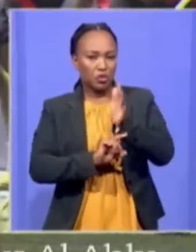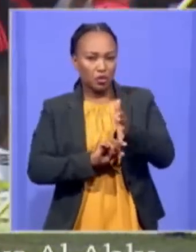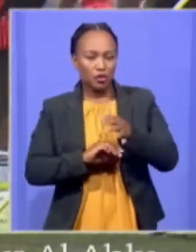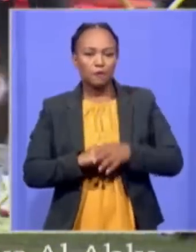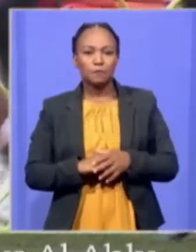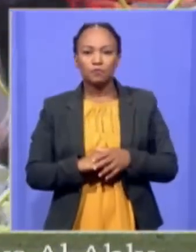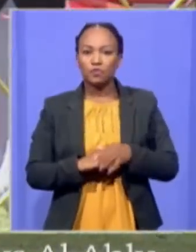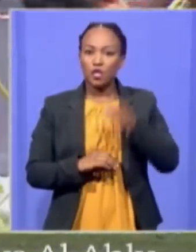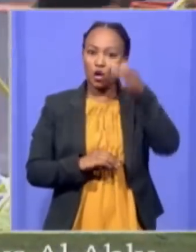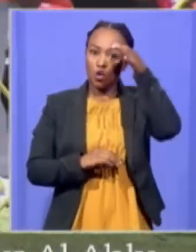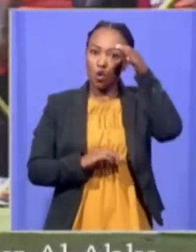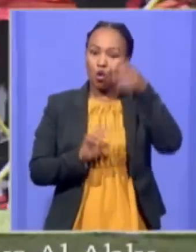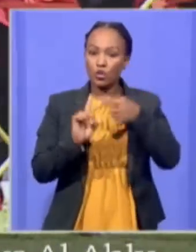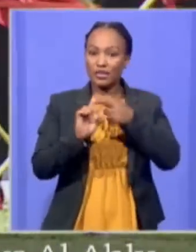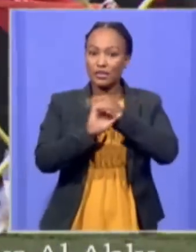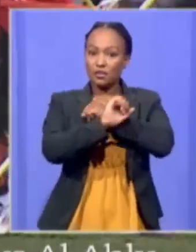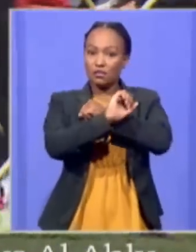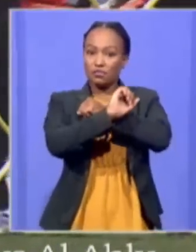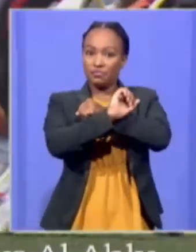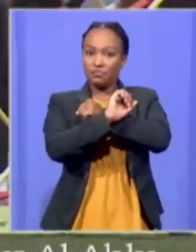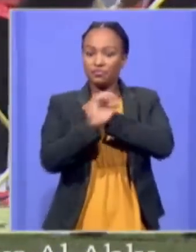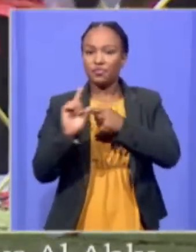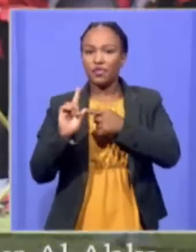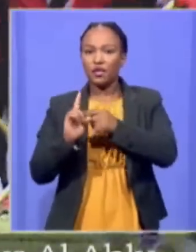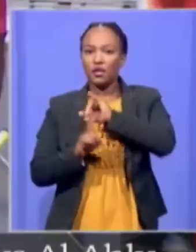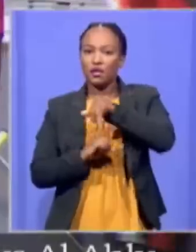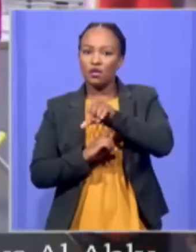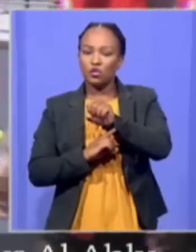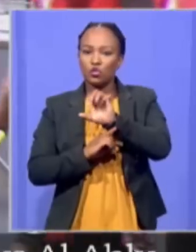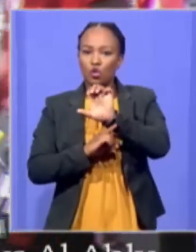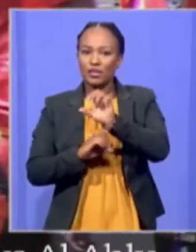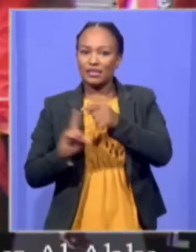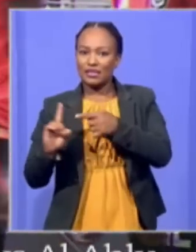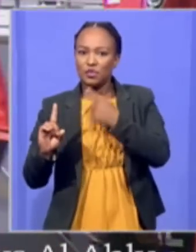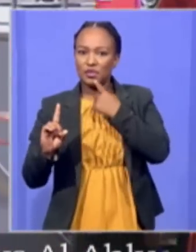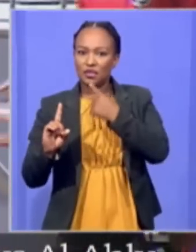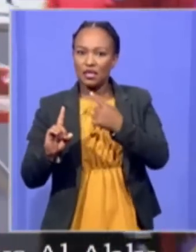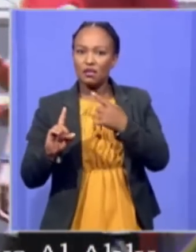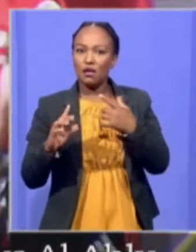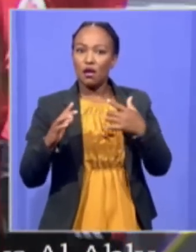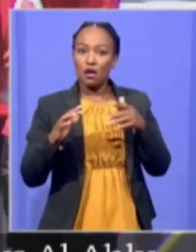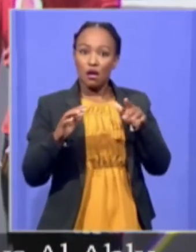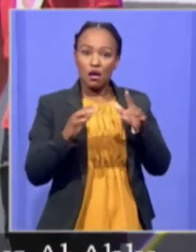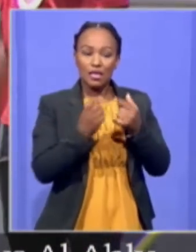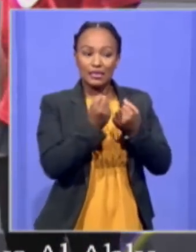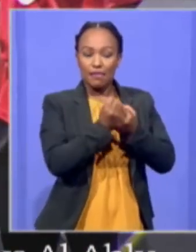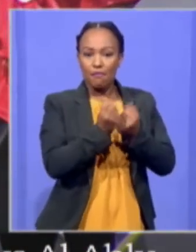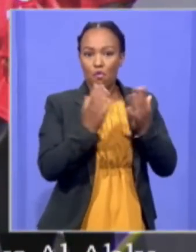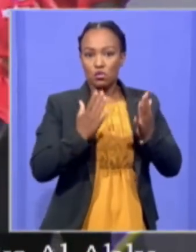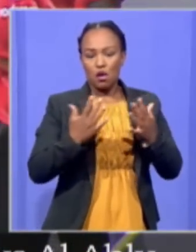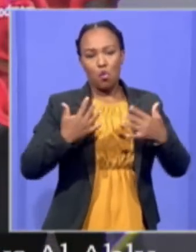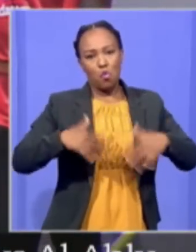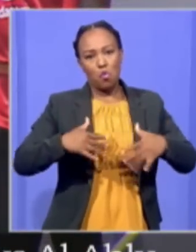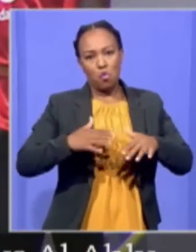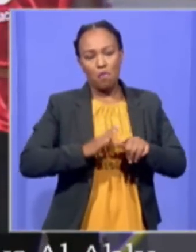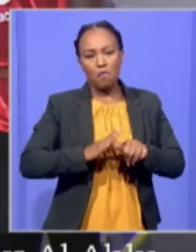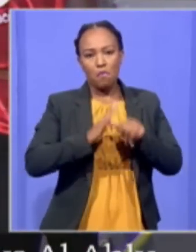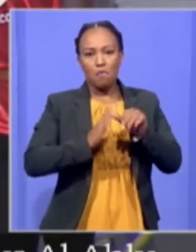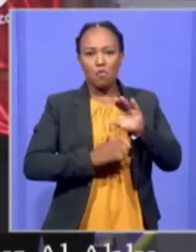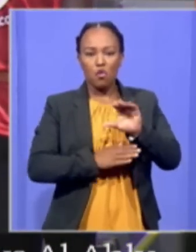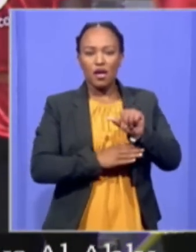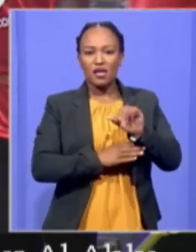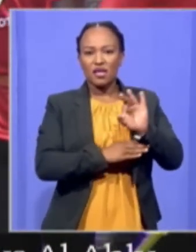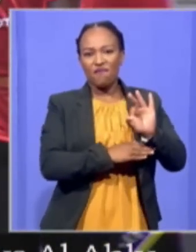Mohlahli wa Orlando Pirates Jose Rivero o re bathegi ba sehlopha ba tla raloka karolo e bohlokwa papading ya CAF Champions League kgahlonong